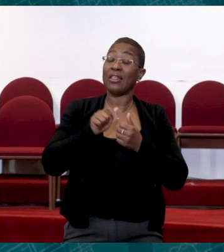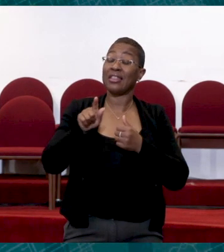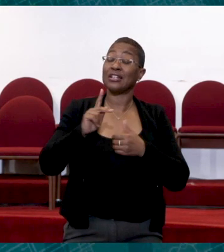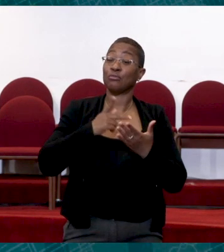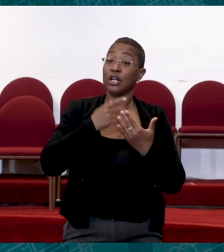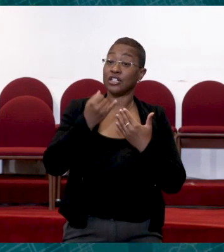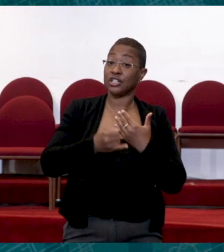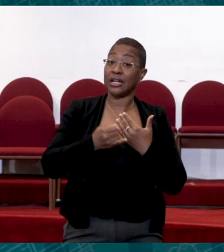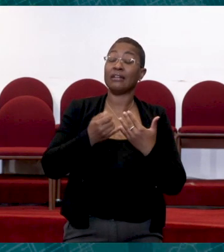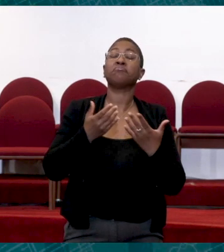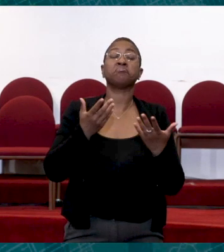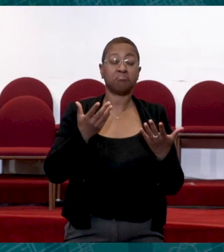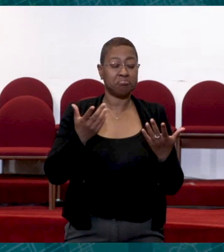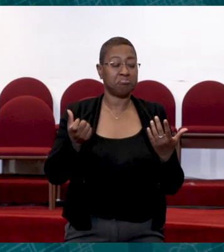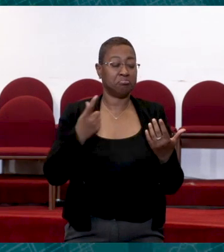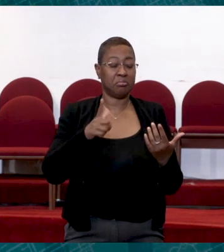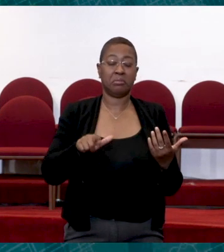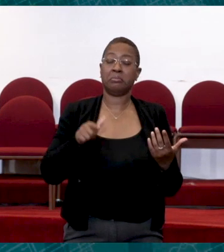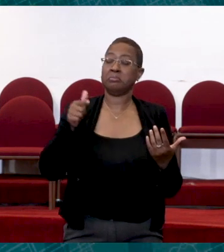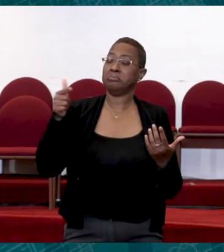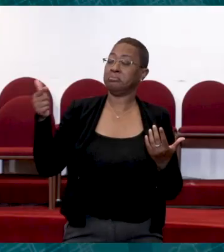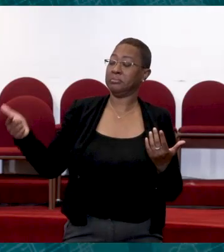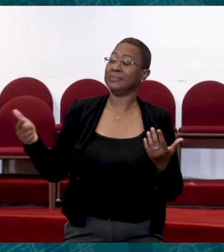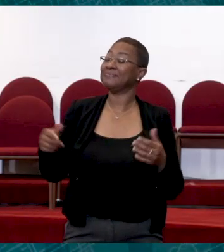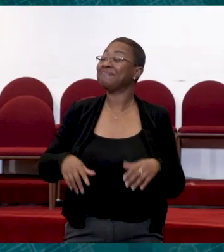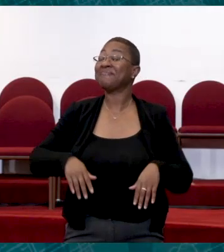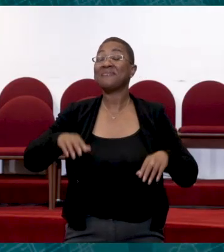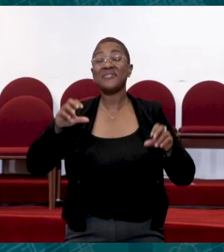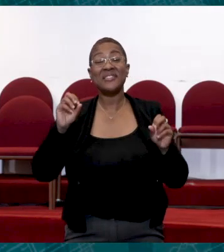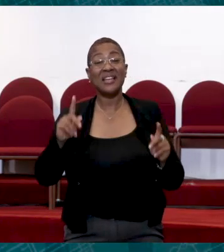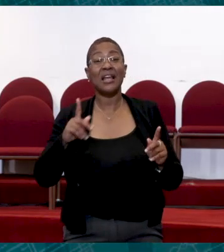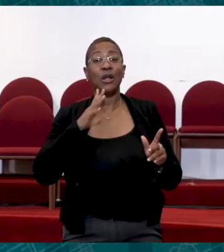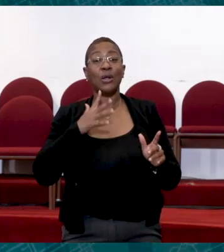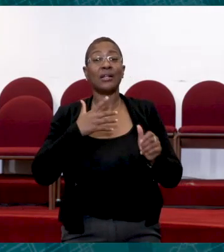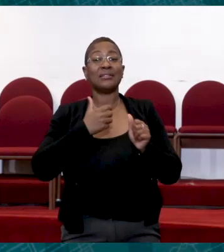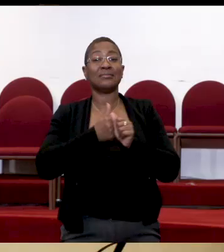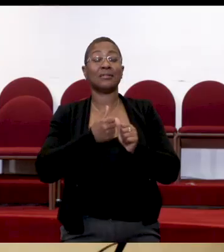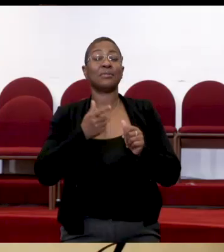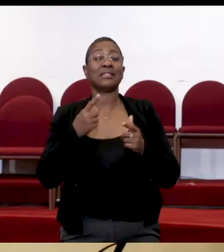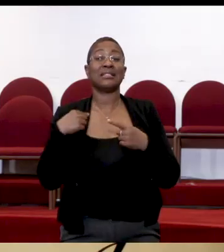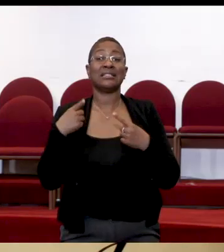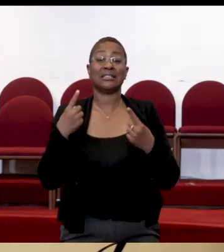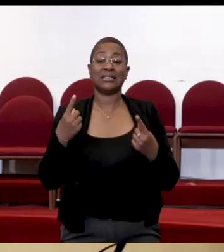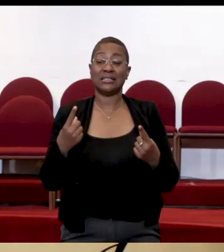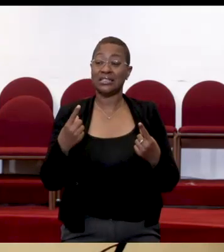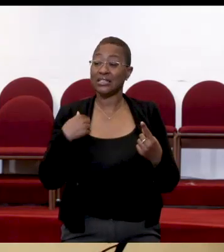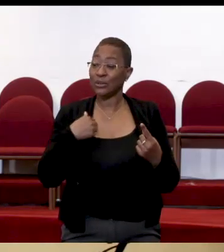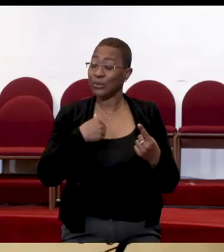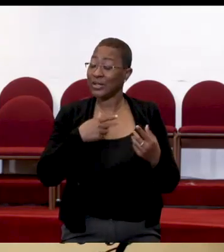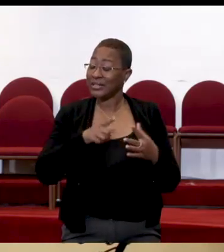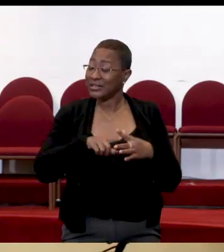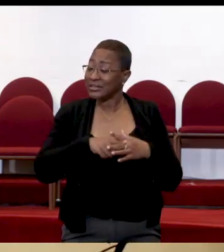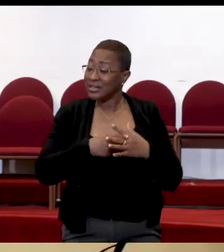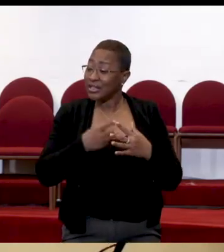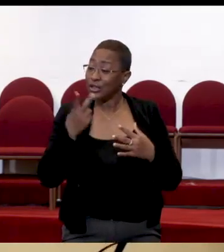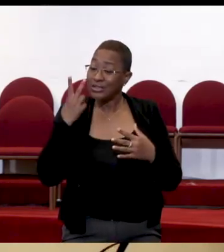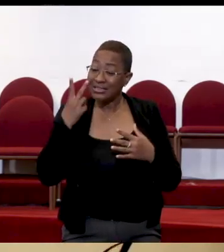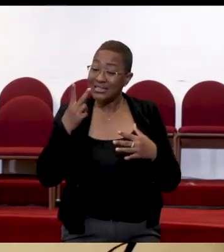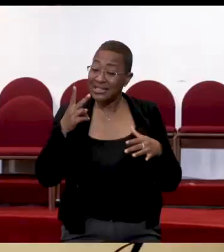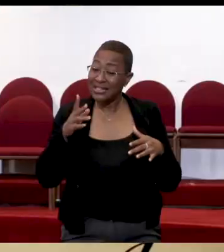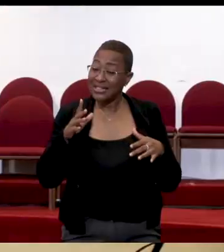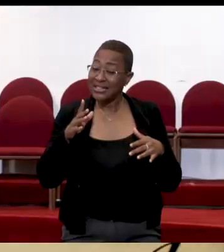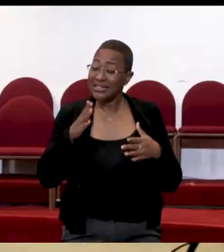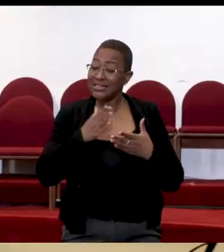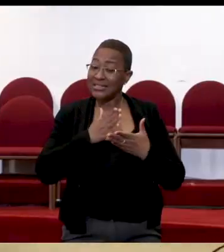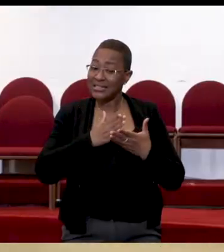Tricia. So just again, we wanted to give you an update since they're right here, and you're going to see some activity and